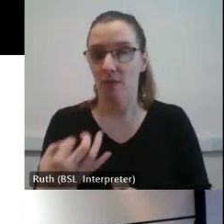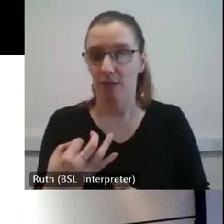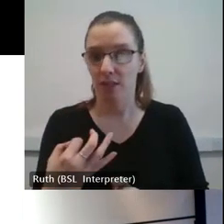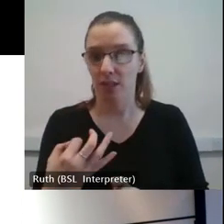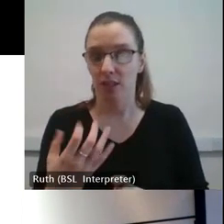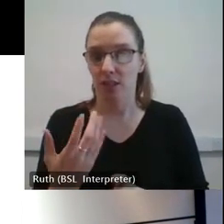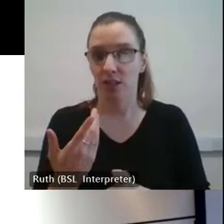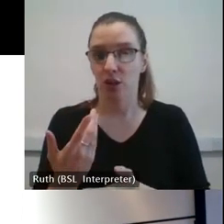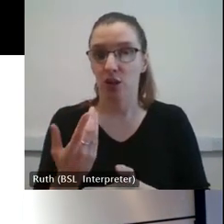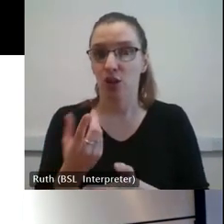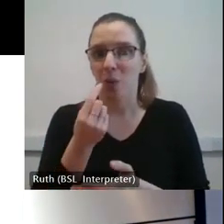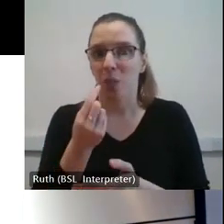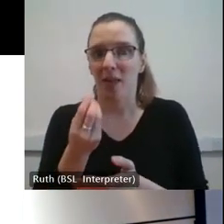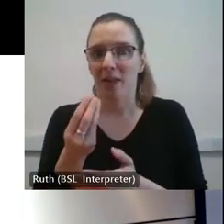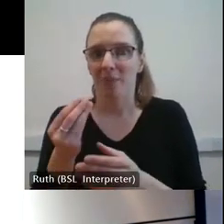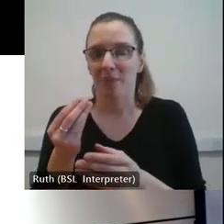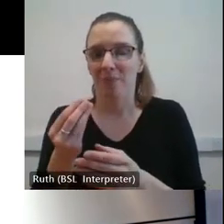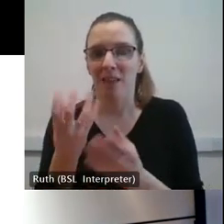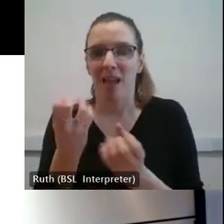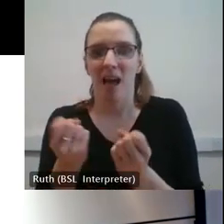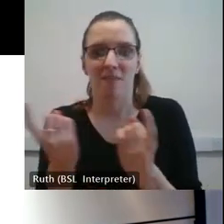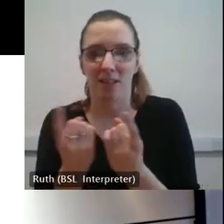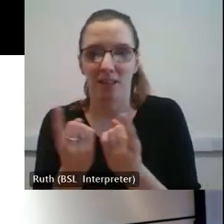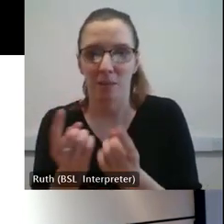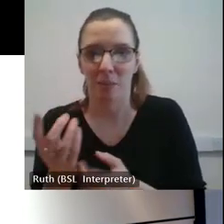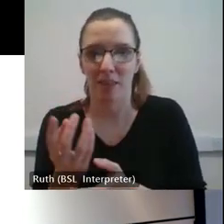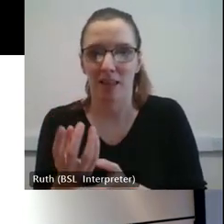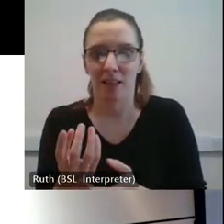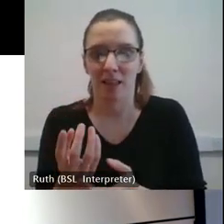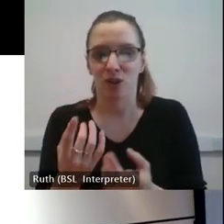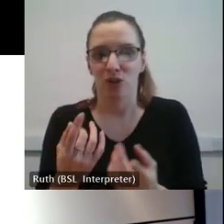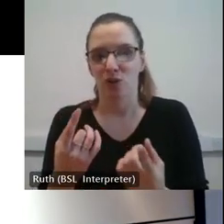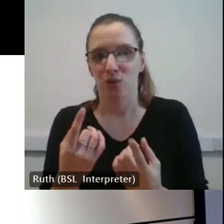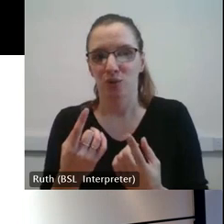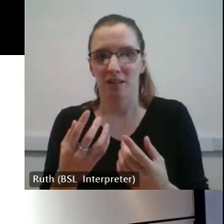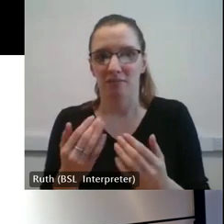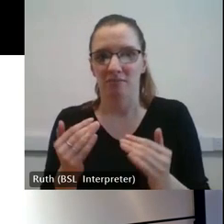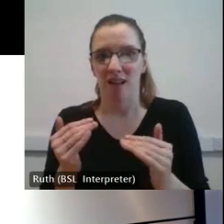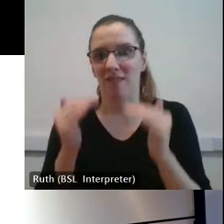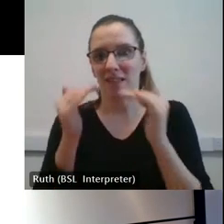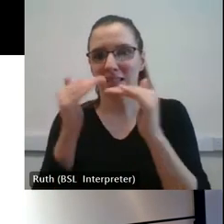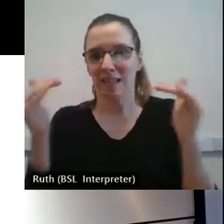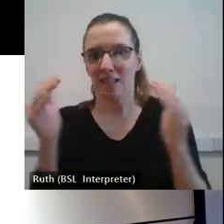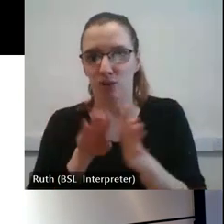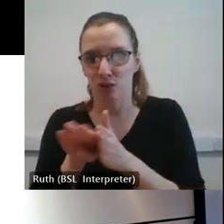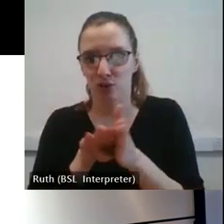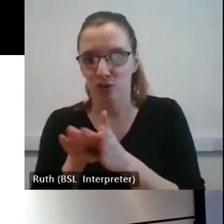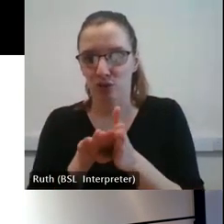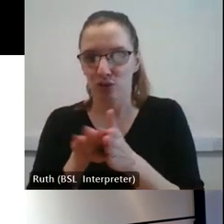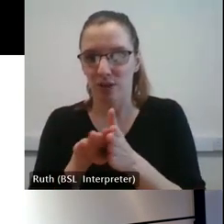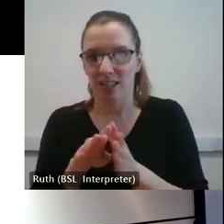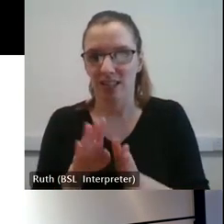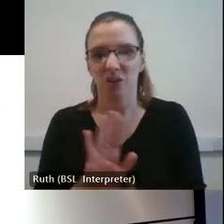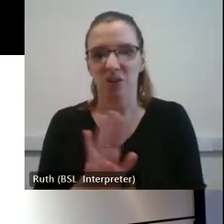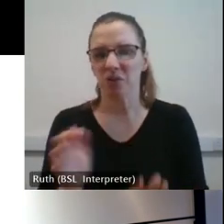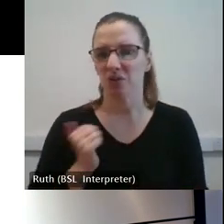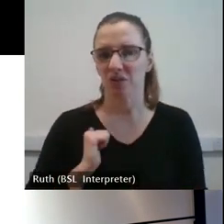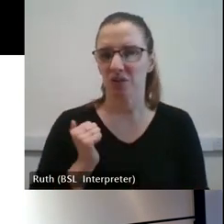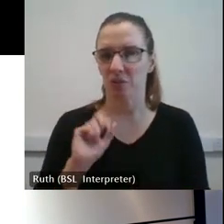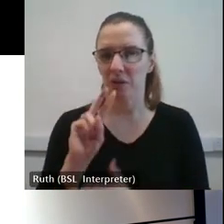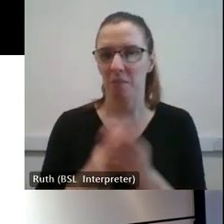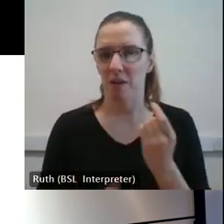something in place and say that we have a kind of industry standard training on offer, rather than assuming that because someone is